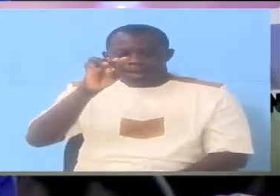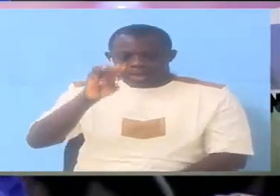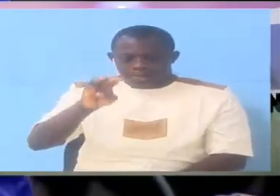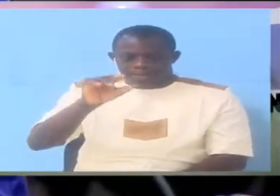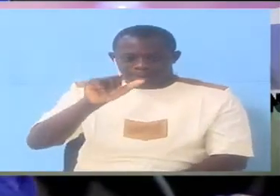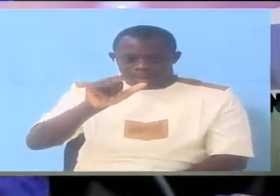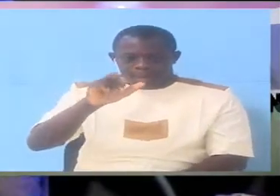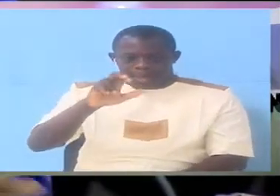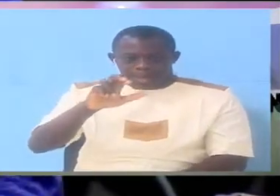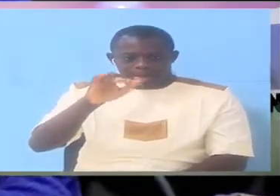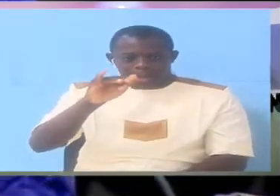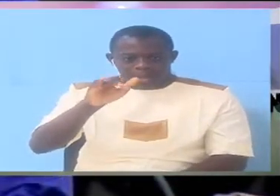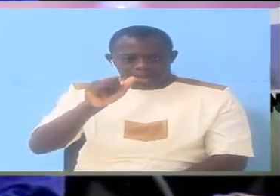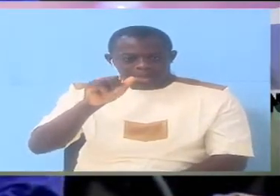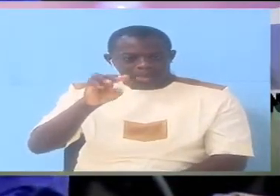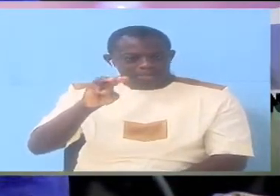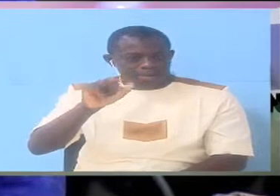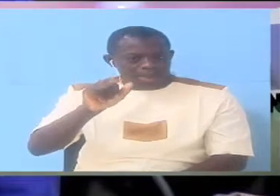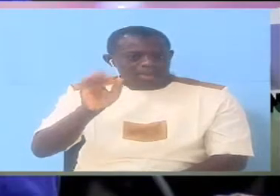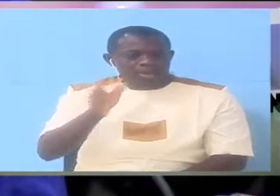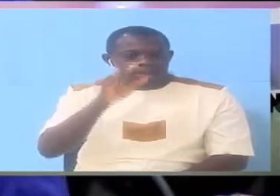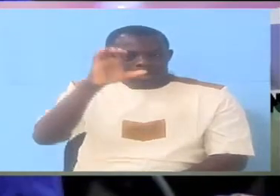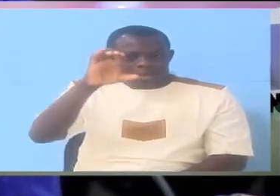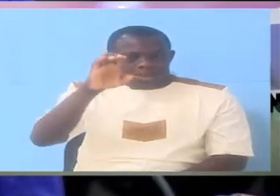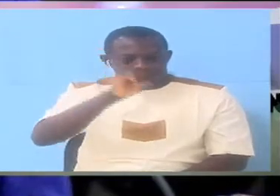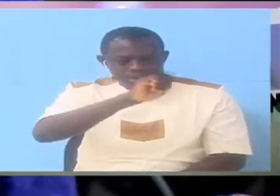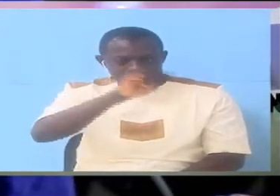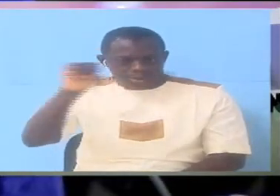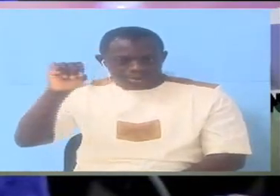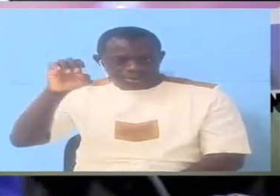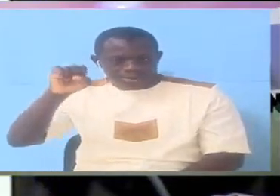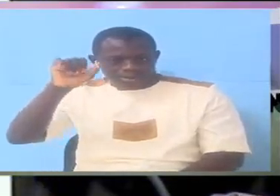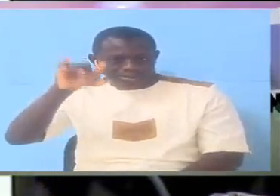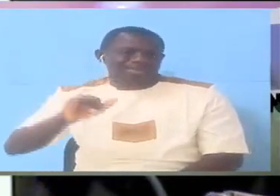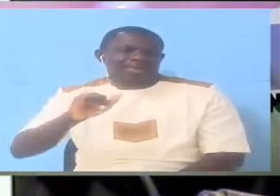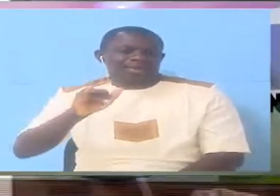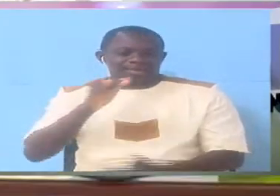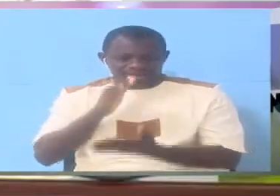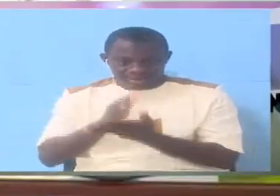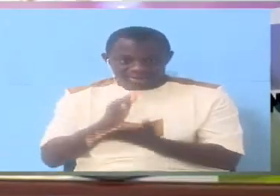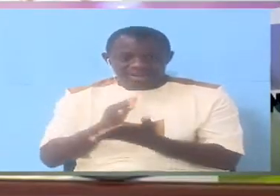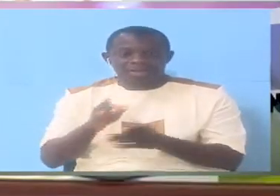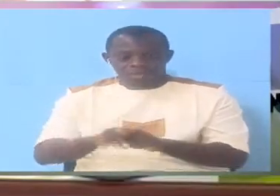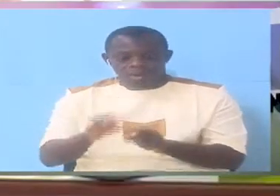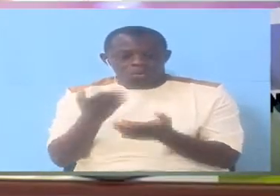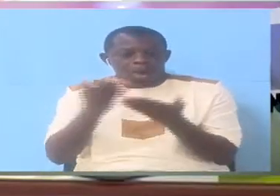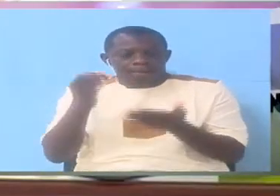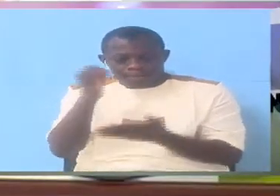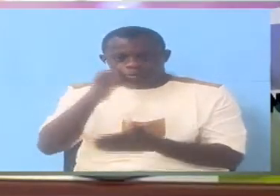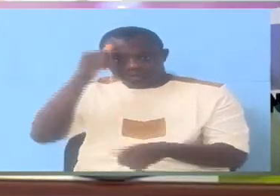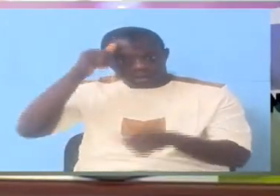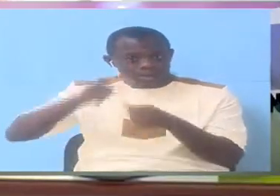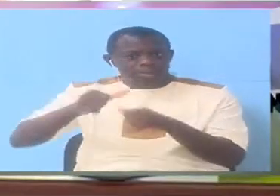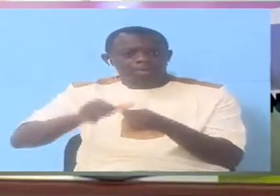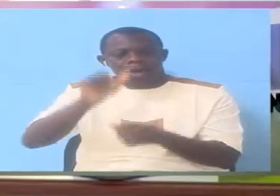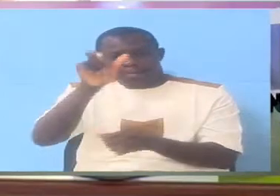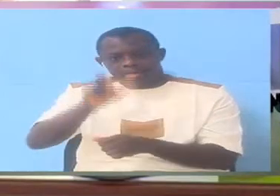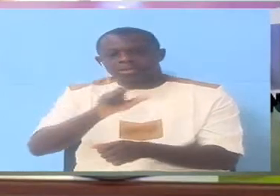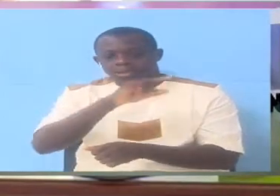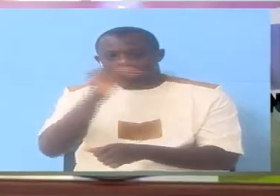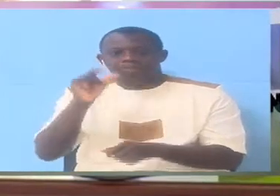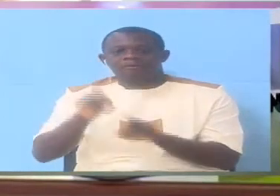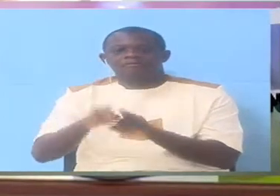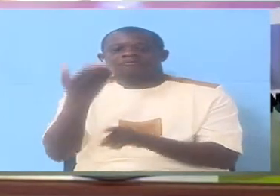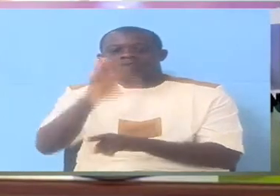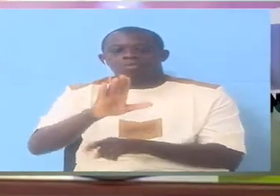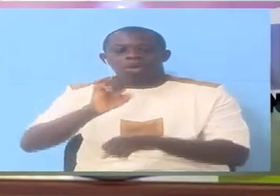less kabri aboda je ni ata to falling but je akwa to mariama siseldi. That Sierra Leone identified herself as Mariama Sise.